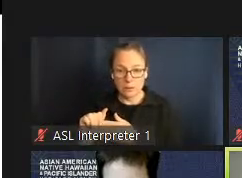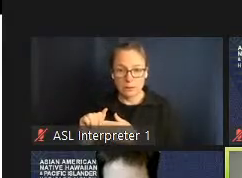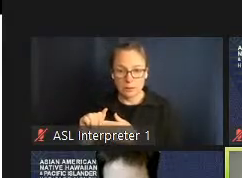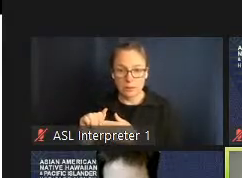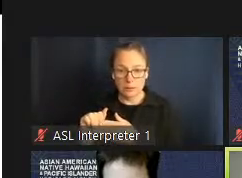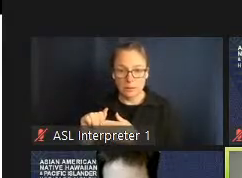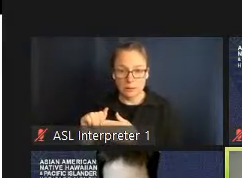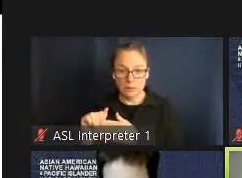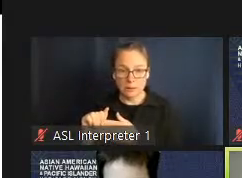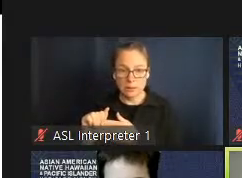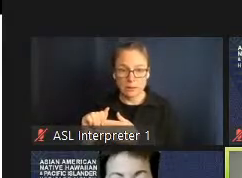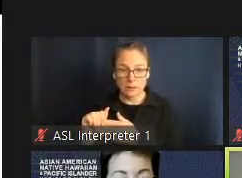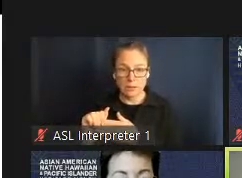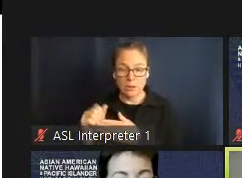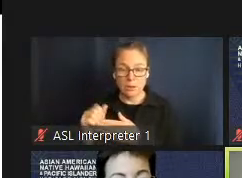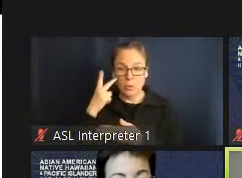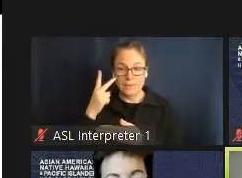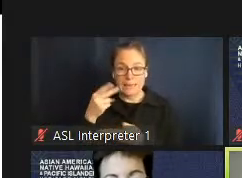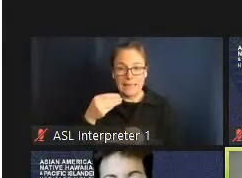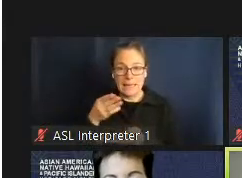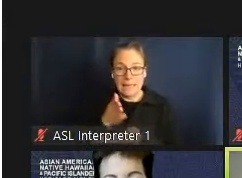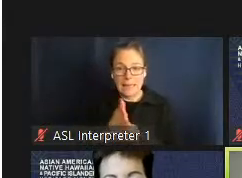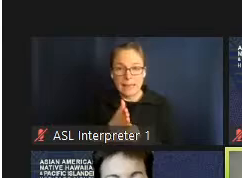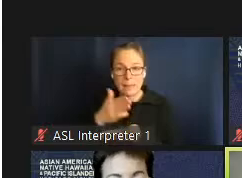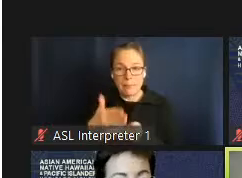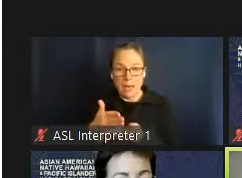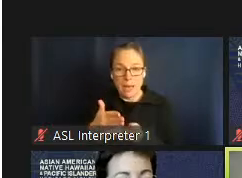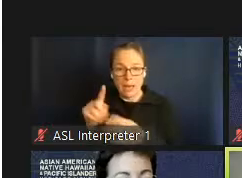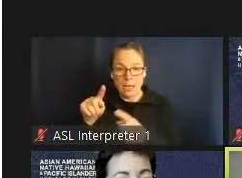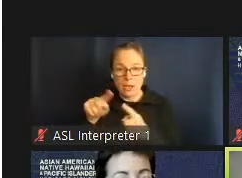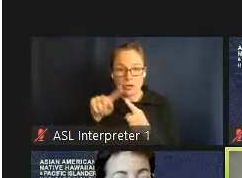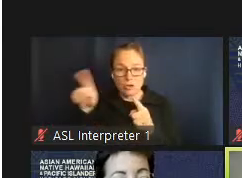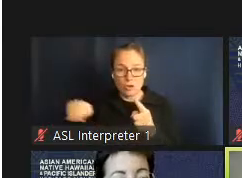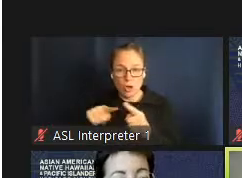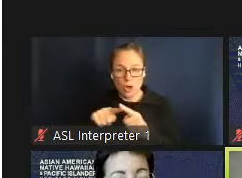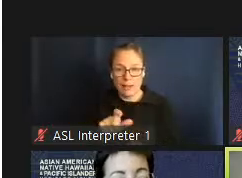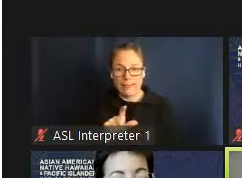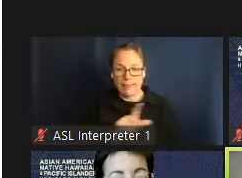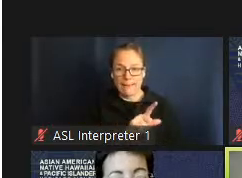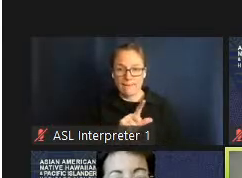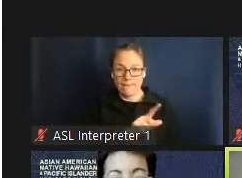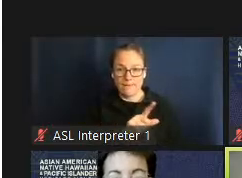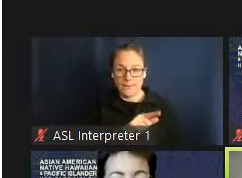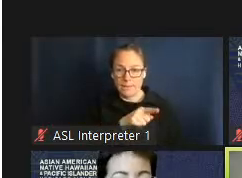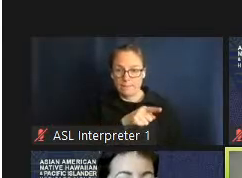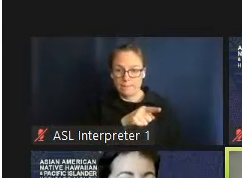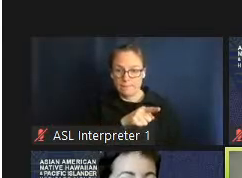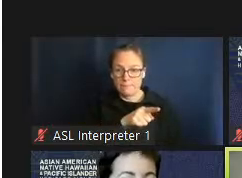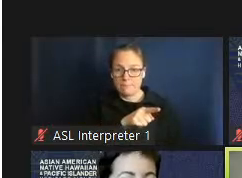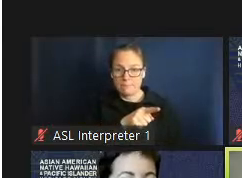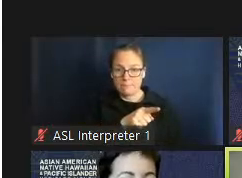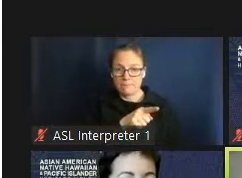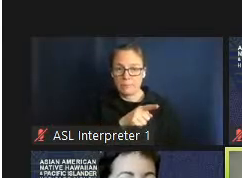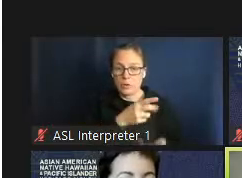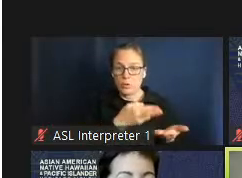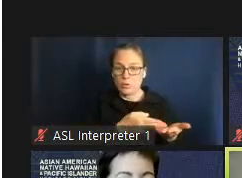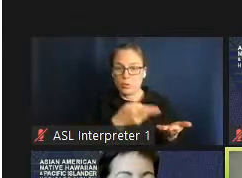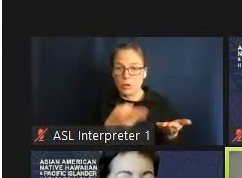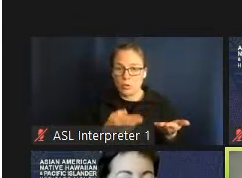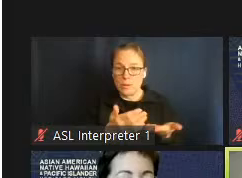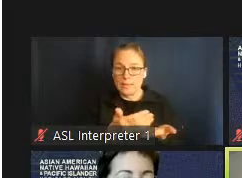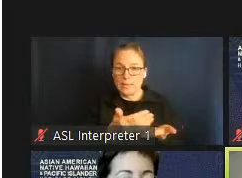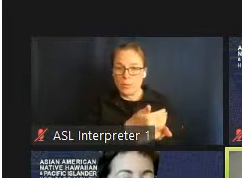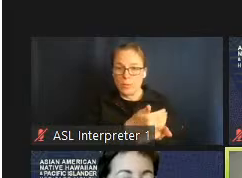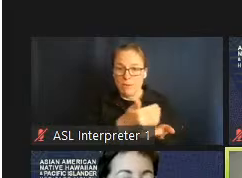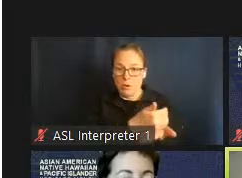The pie chart on the left of this slide represents the resources or revenues that